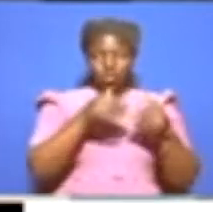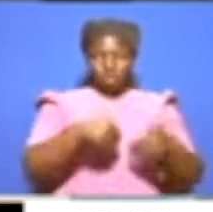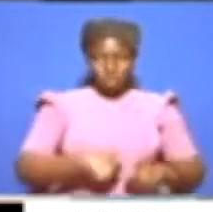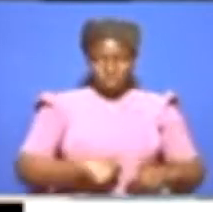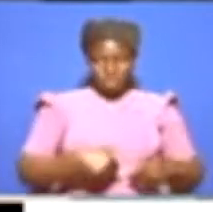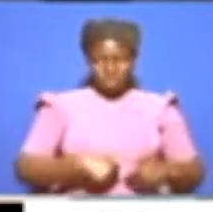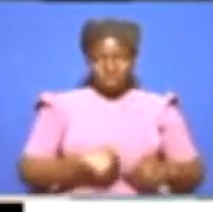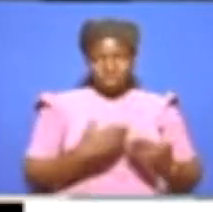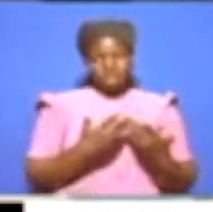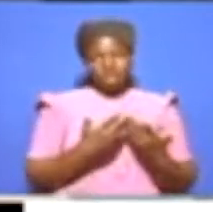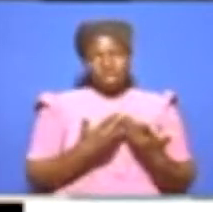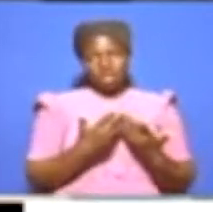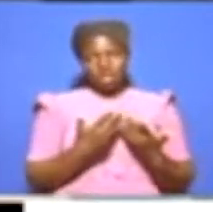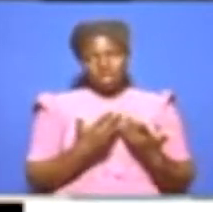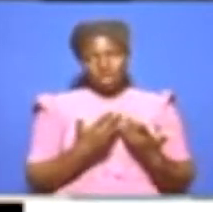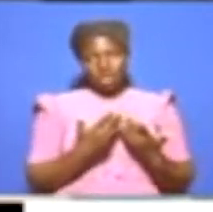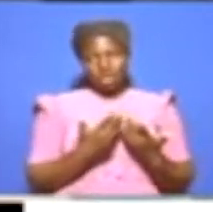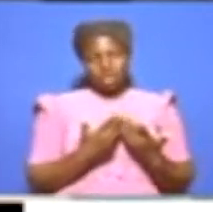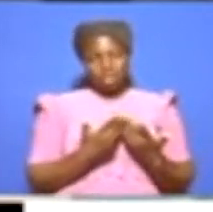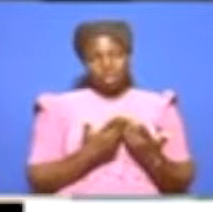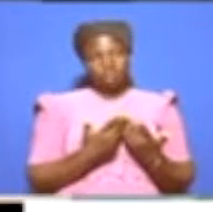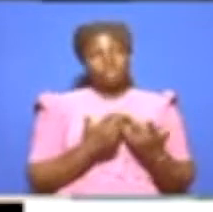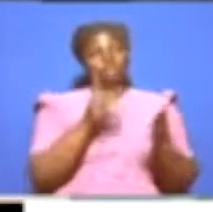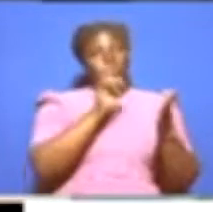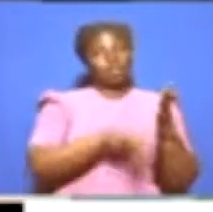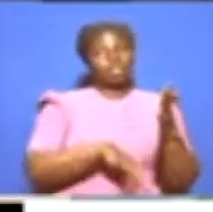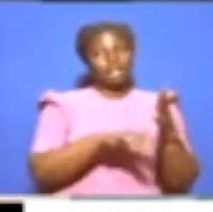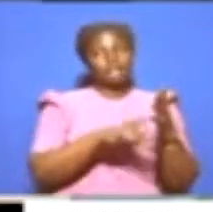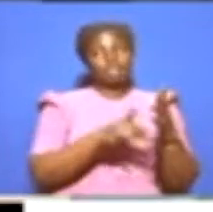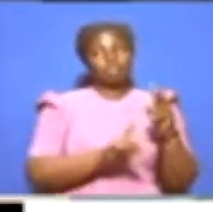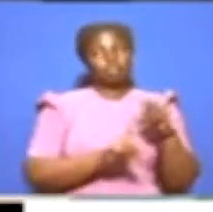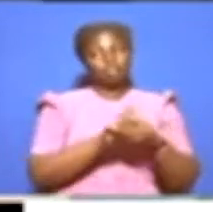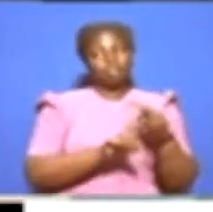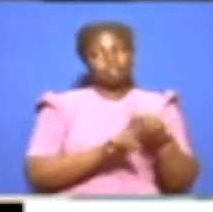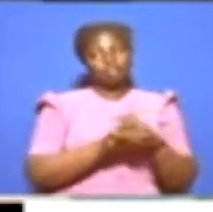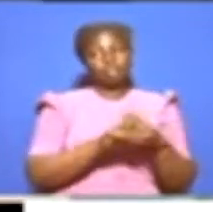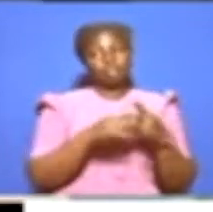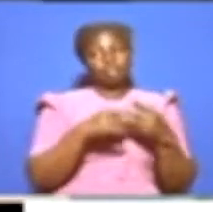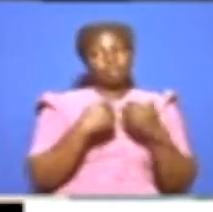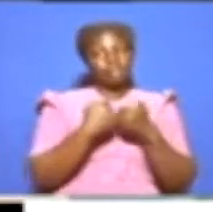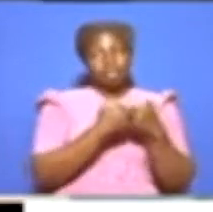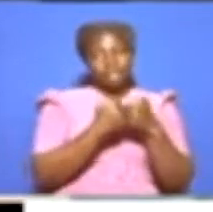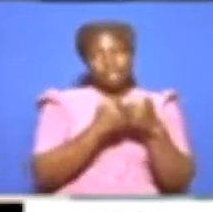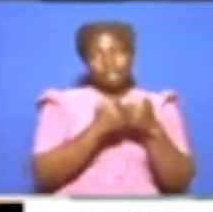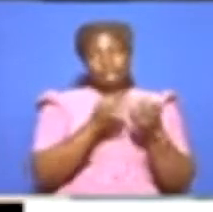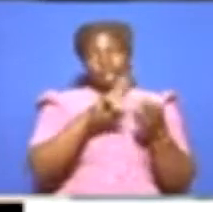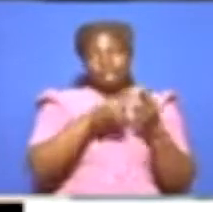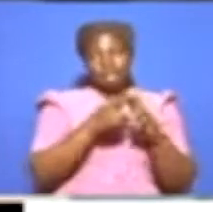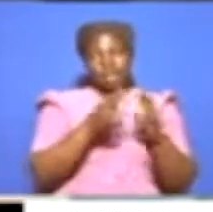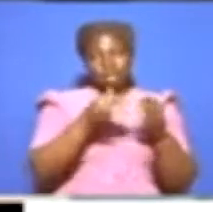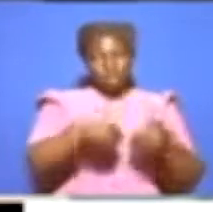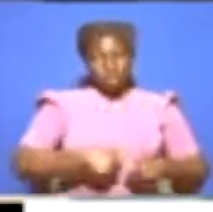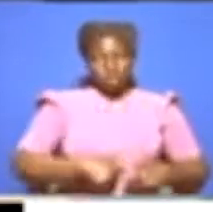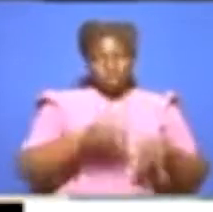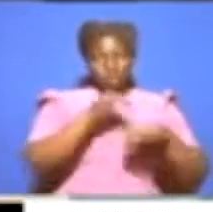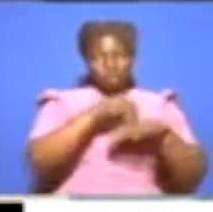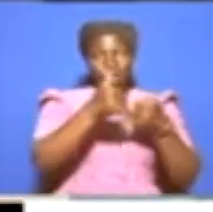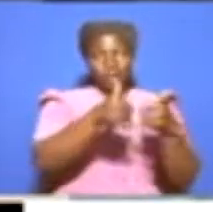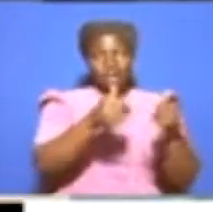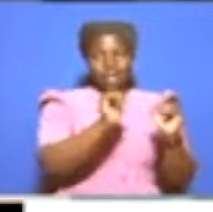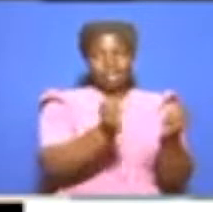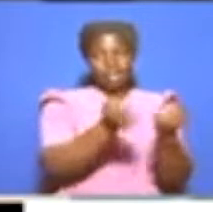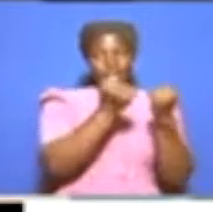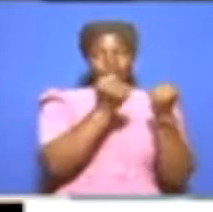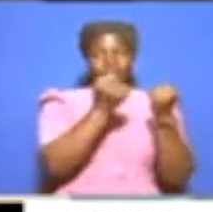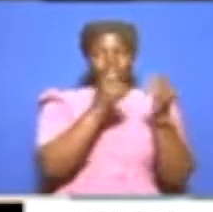are the emerging concerns and challenges in relation to youth online safety in the country. Very well.